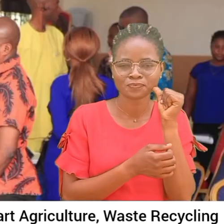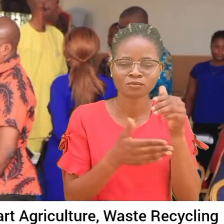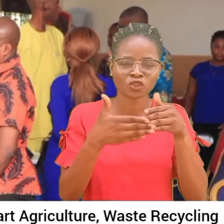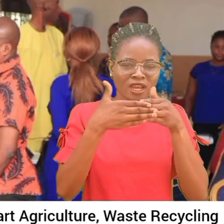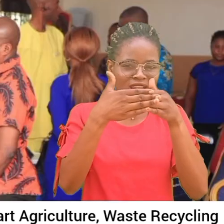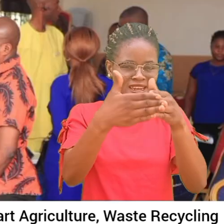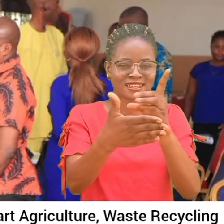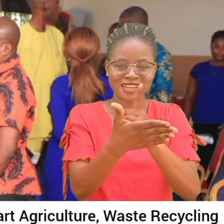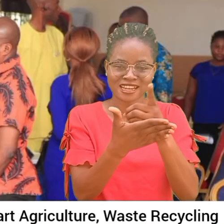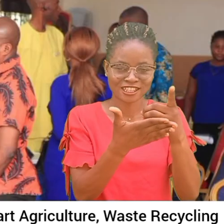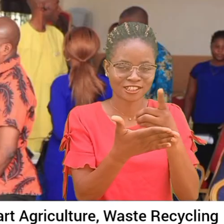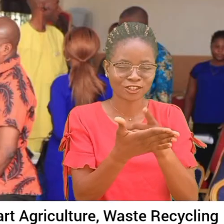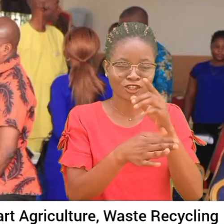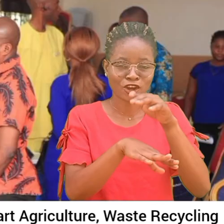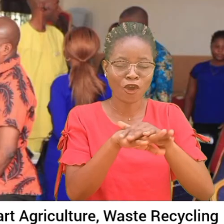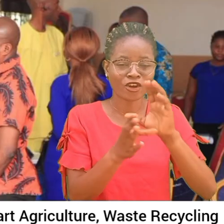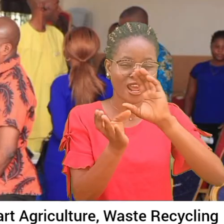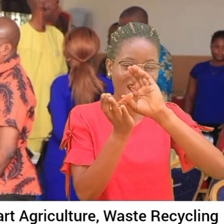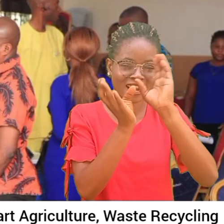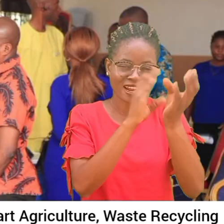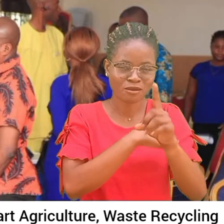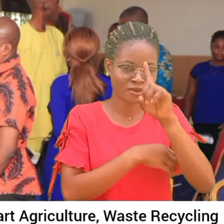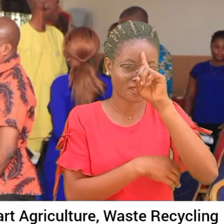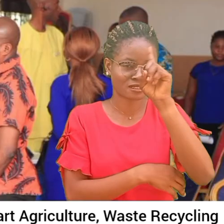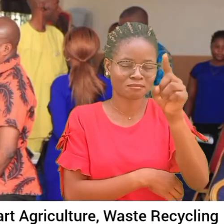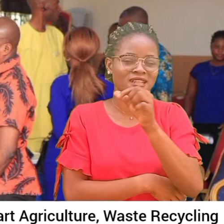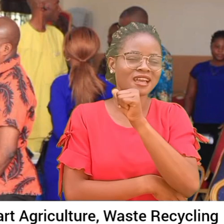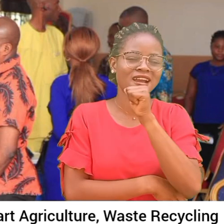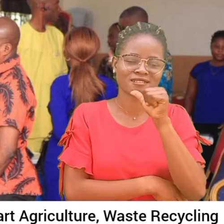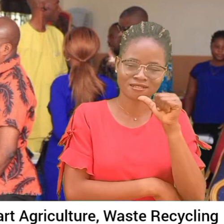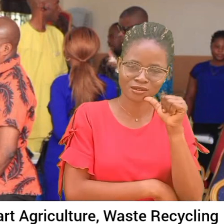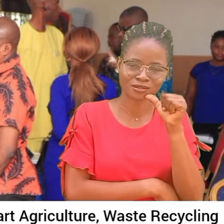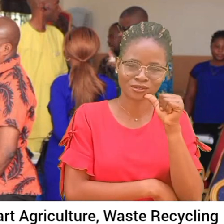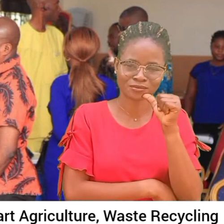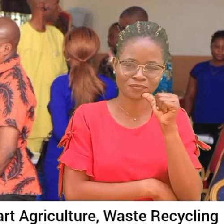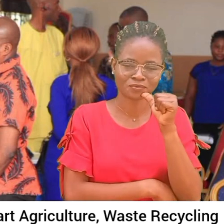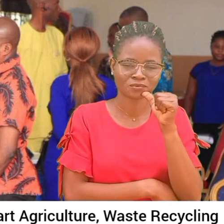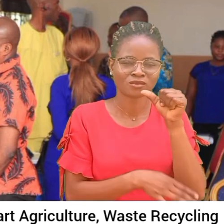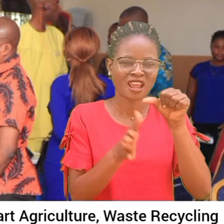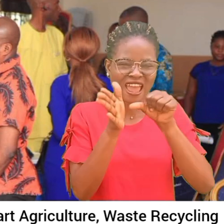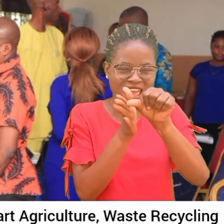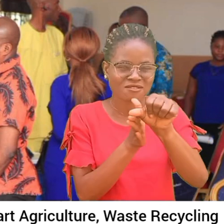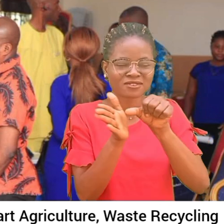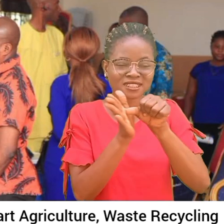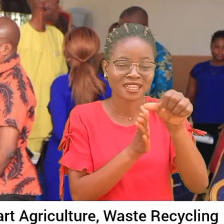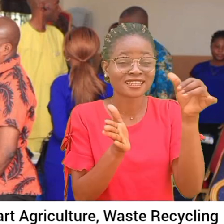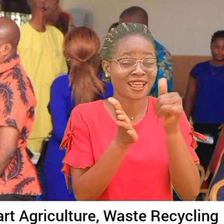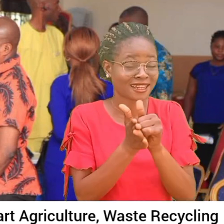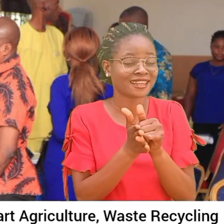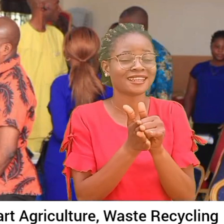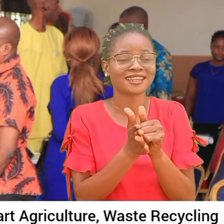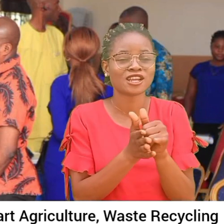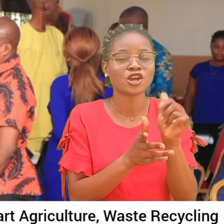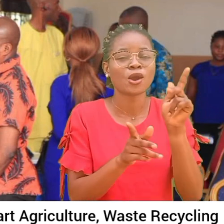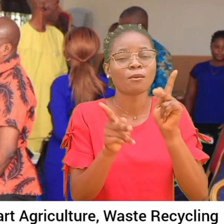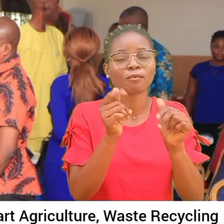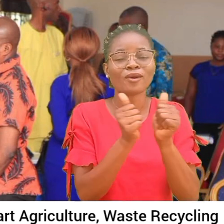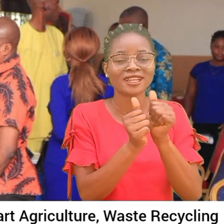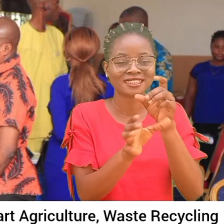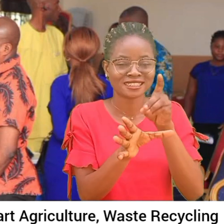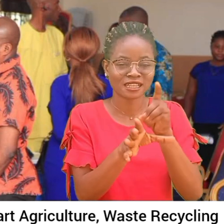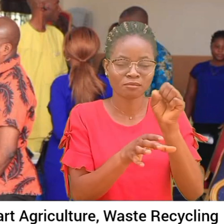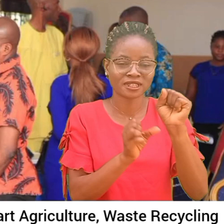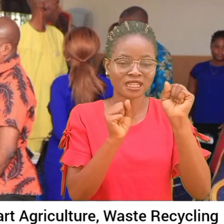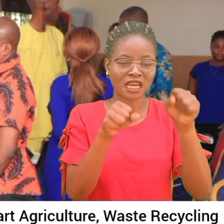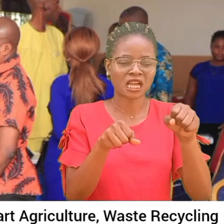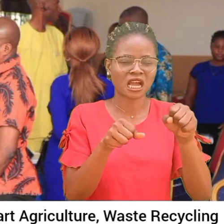led discussion on climate-smart agriculture, emphasizing that PWD